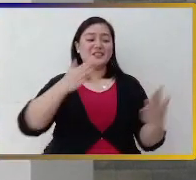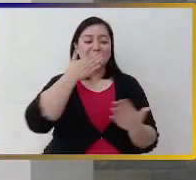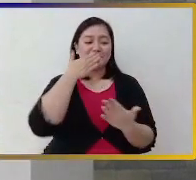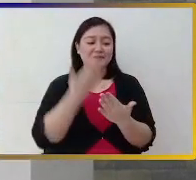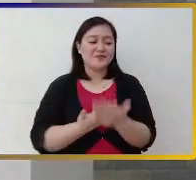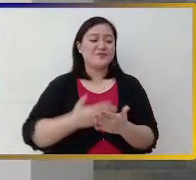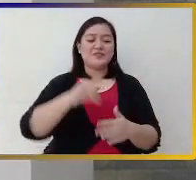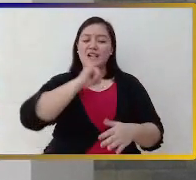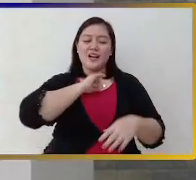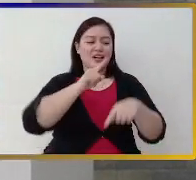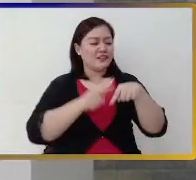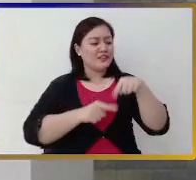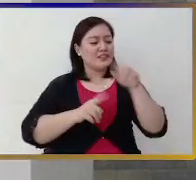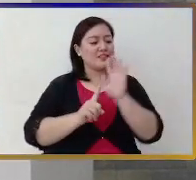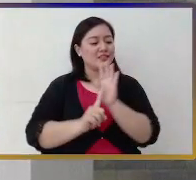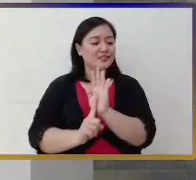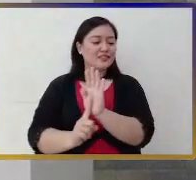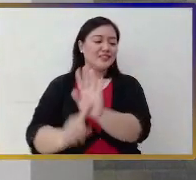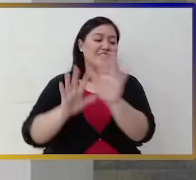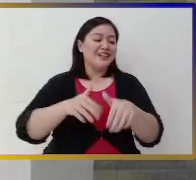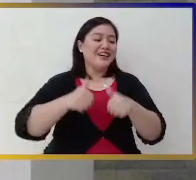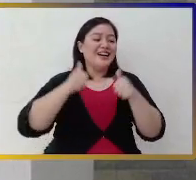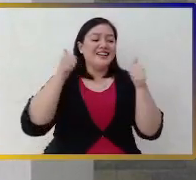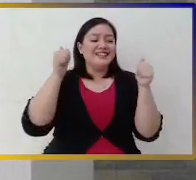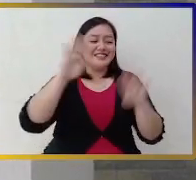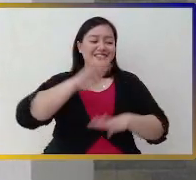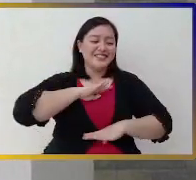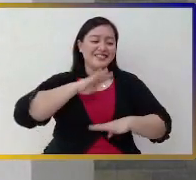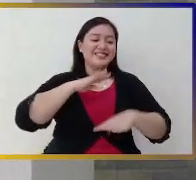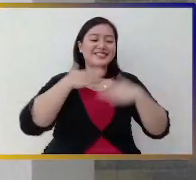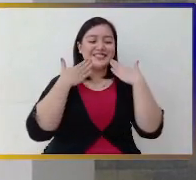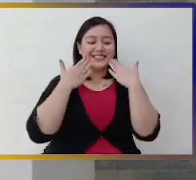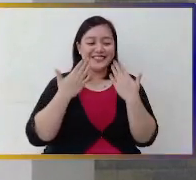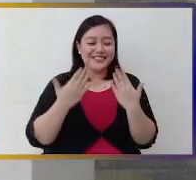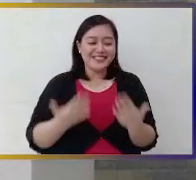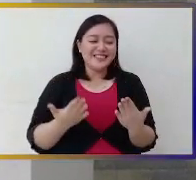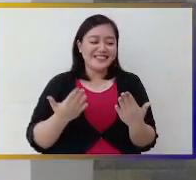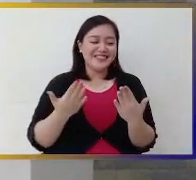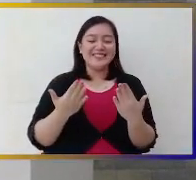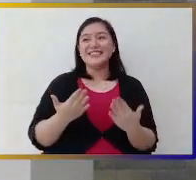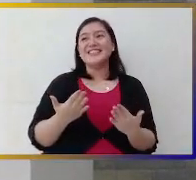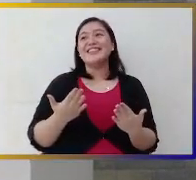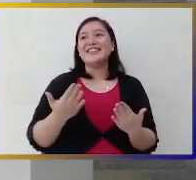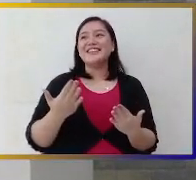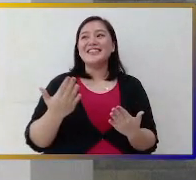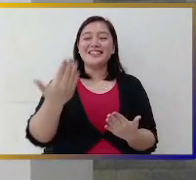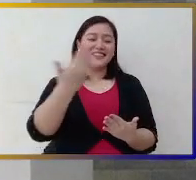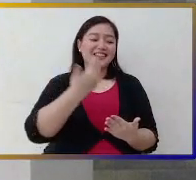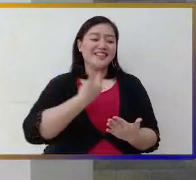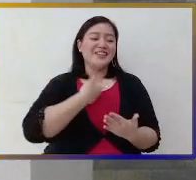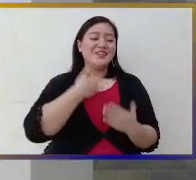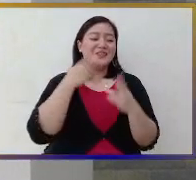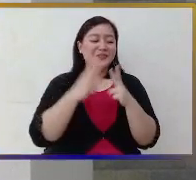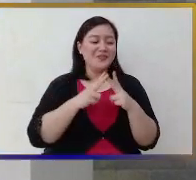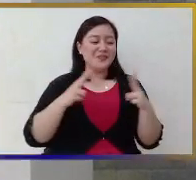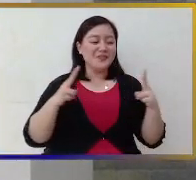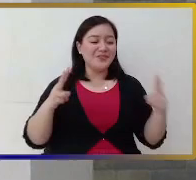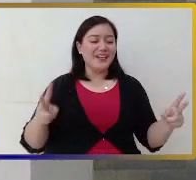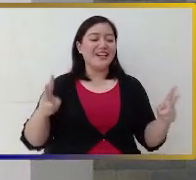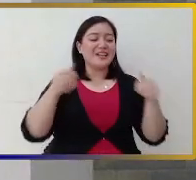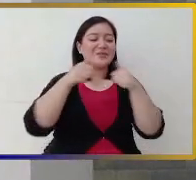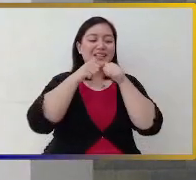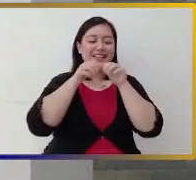is so good, I cannot express how thankful I am. I am